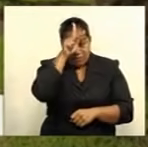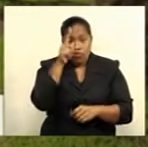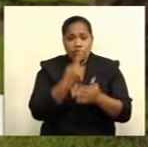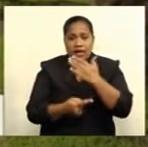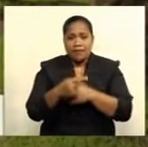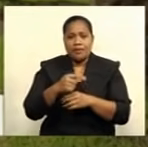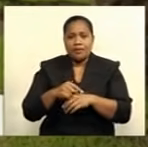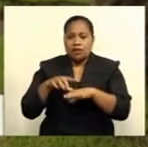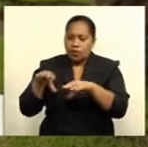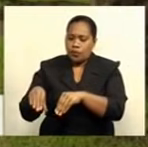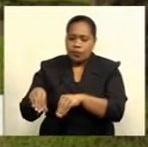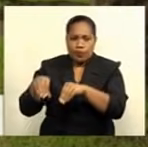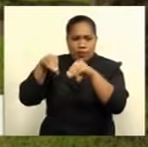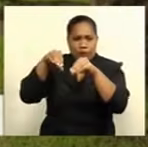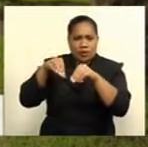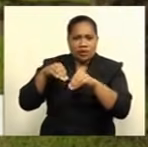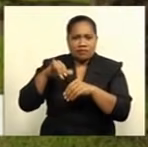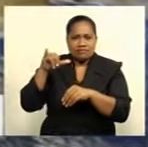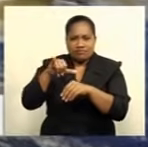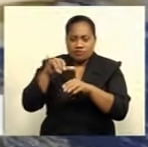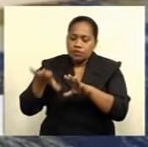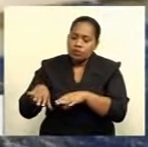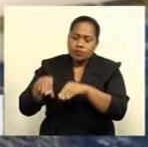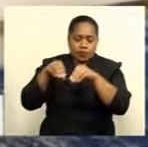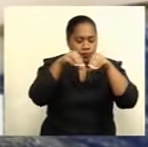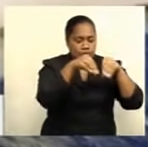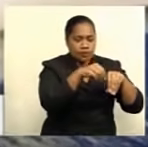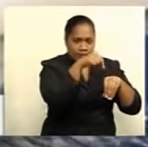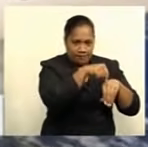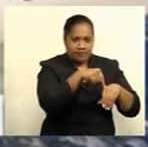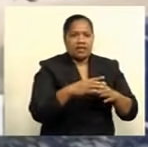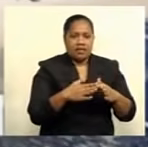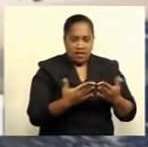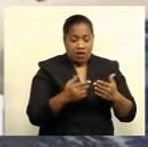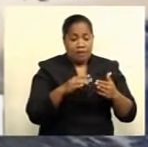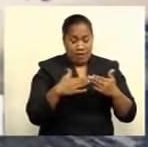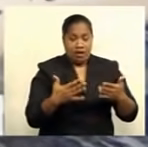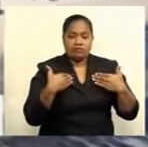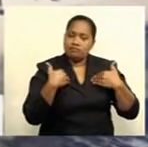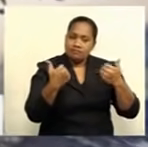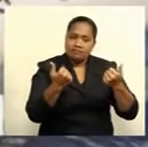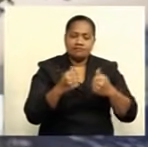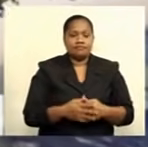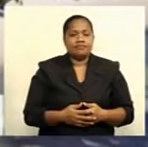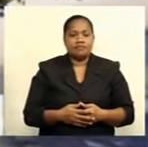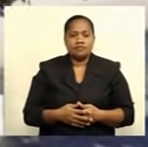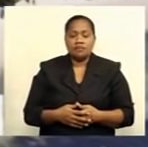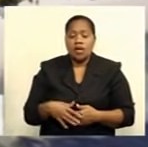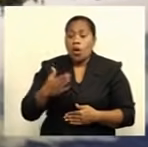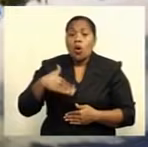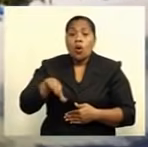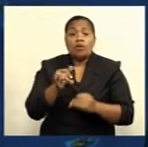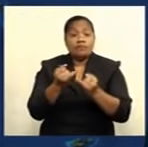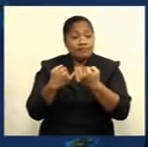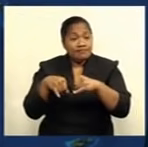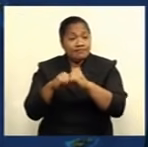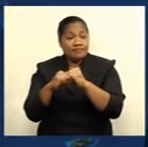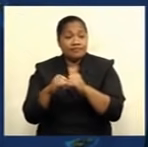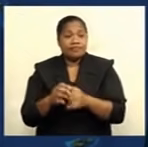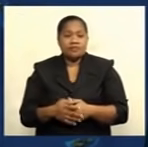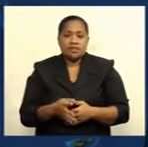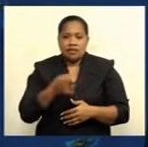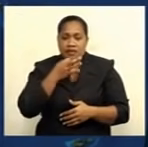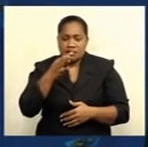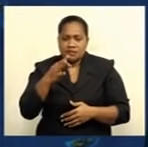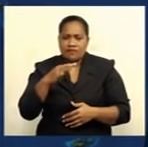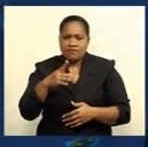Dr. James Fong says travel restriction remains for the whole of Naviti Island. Everybody in the island who have an upper respiratory tract infection